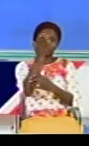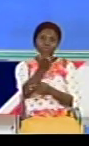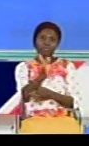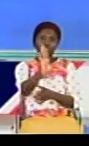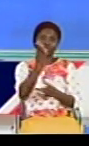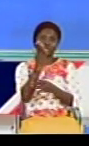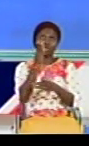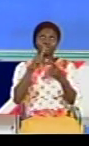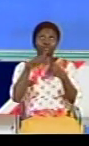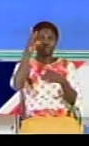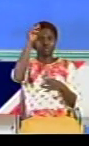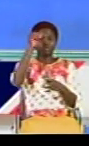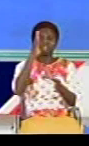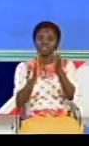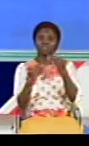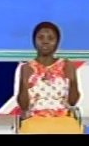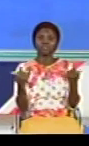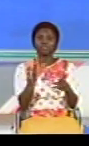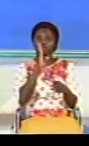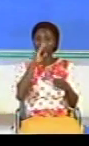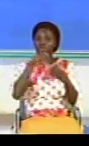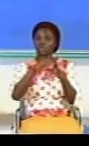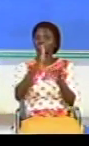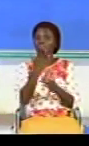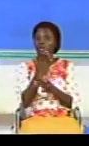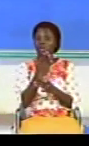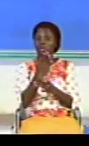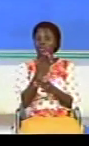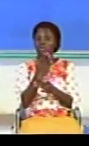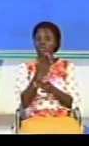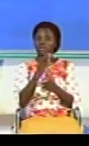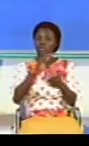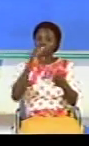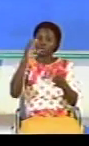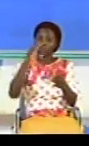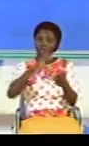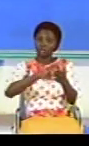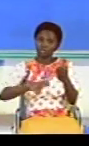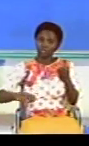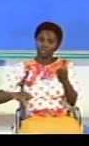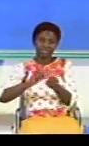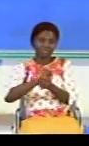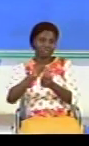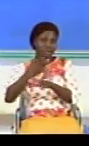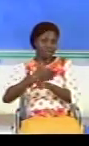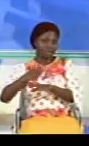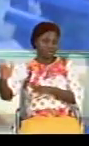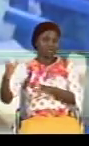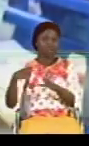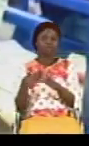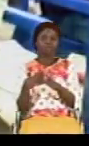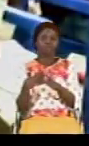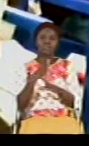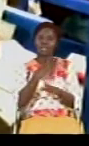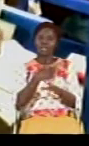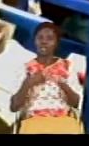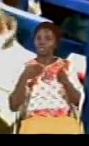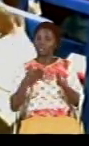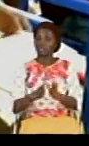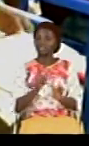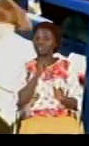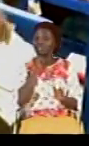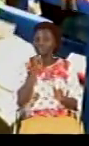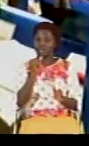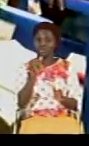be in thine hand, put it far away. And let not wickedness